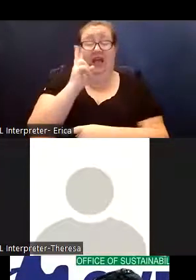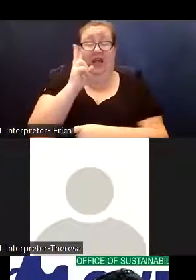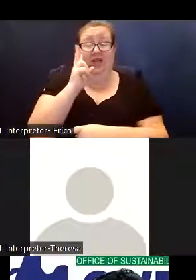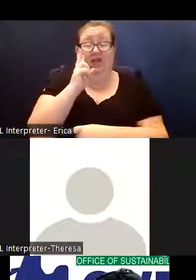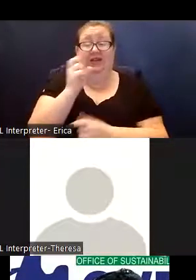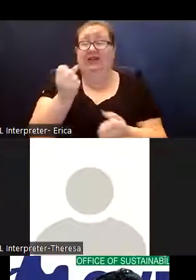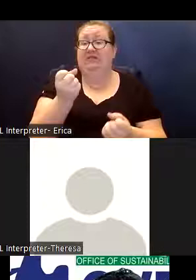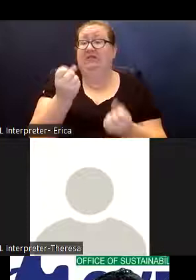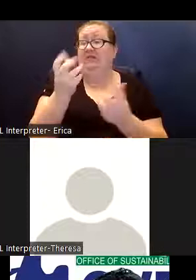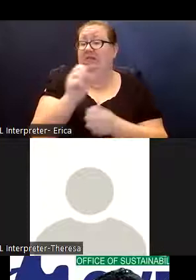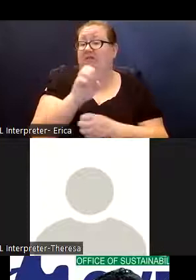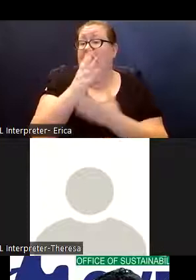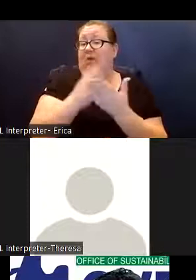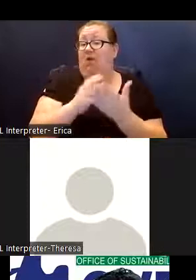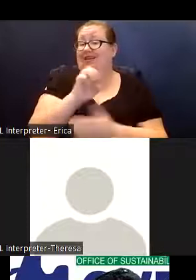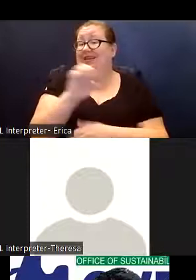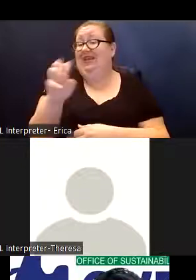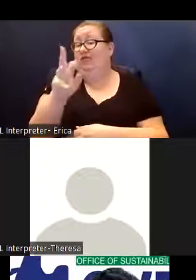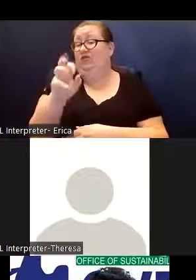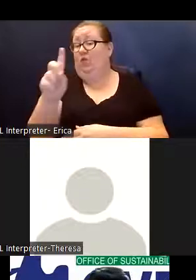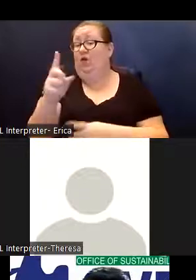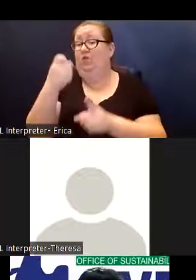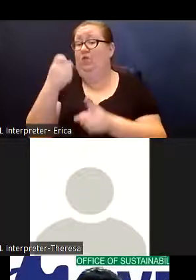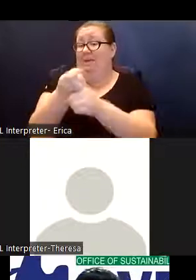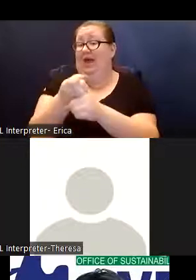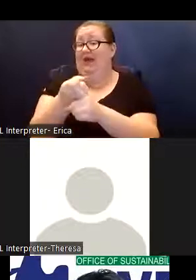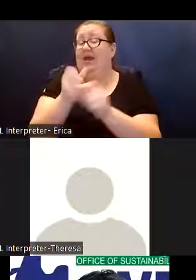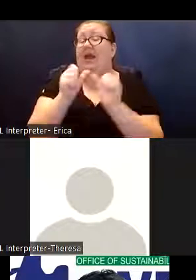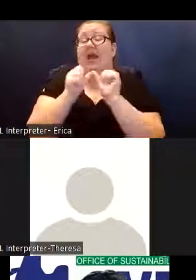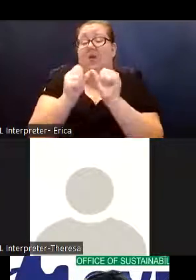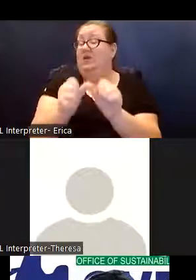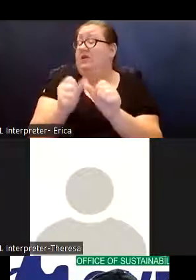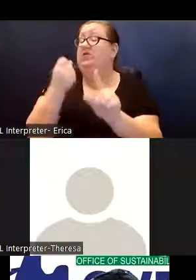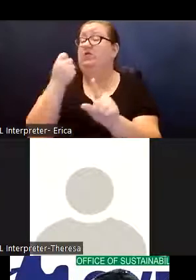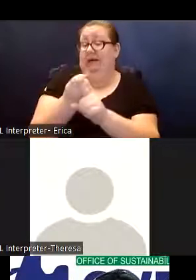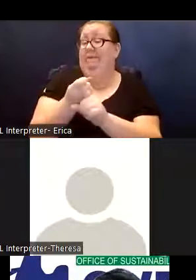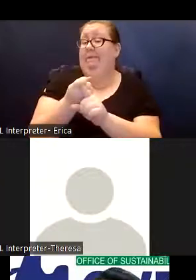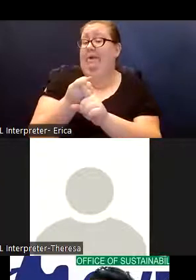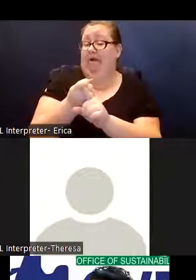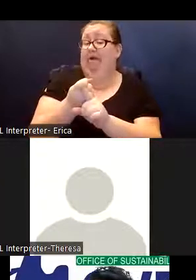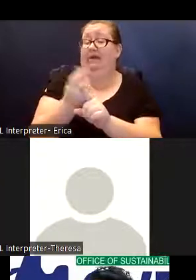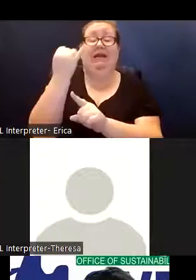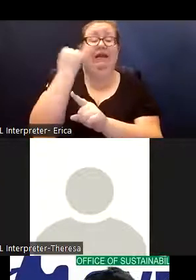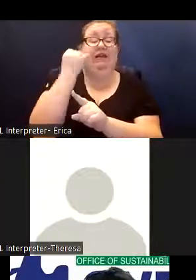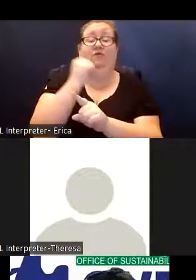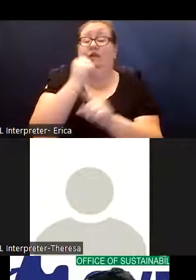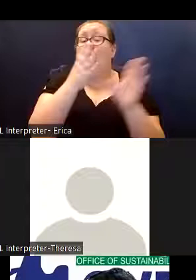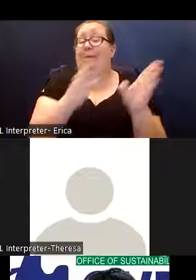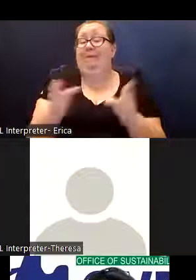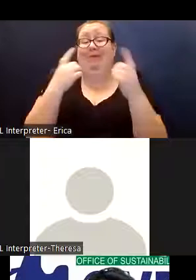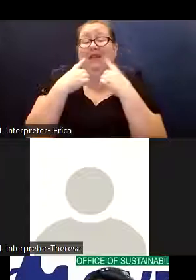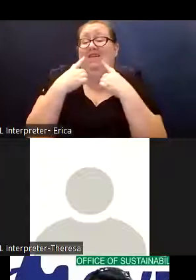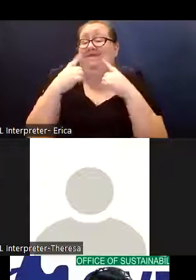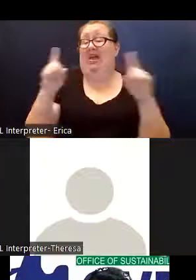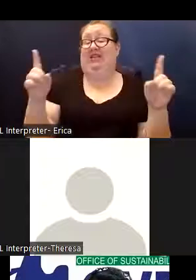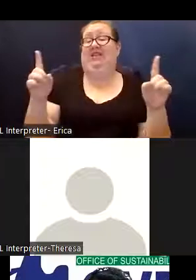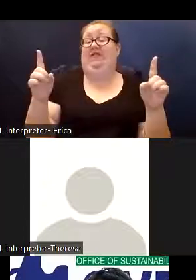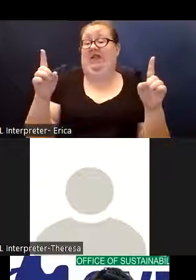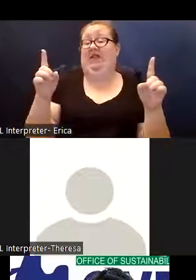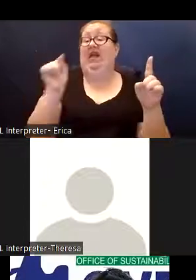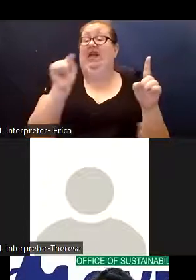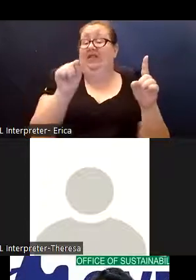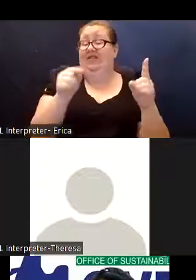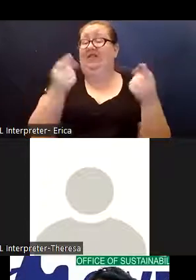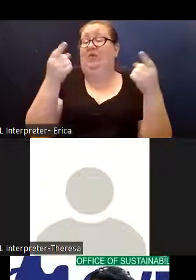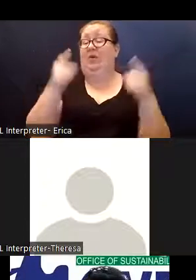impacted and will continue to be impacted if we don't plan effectively. This is what happens if we